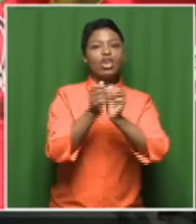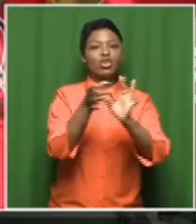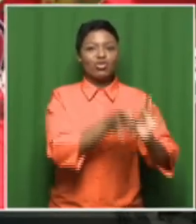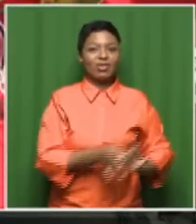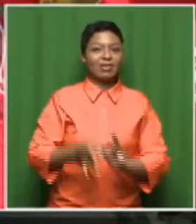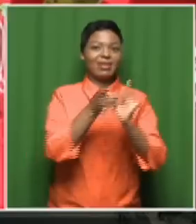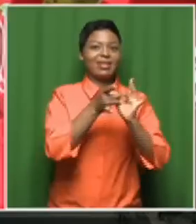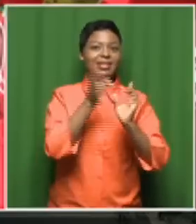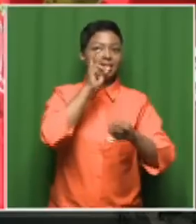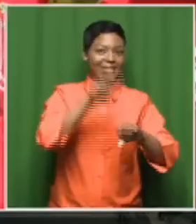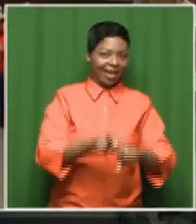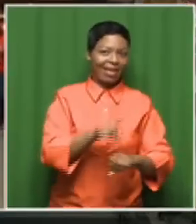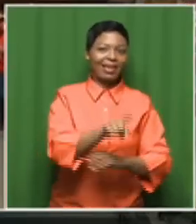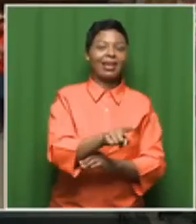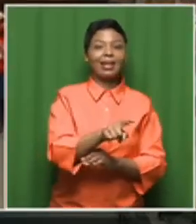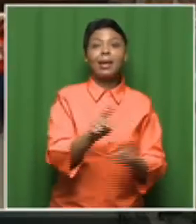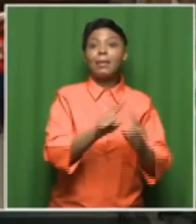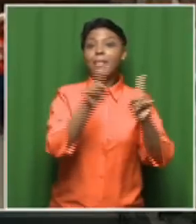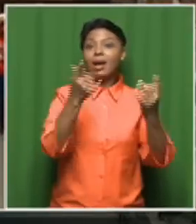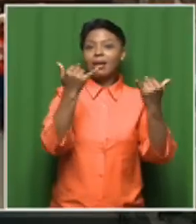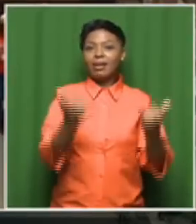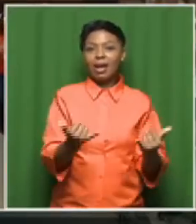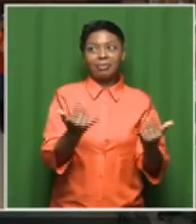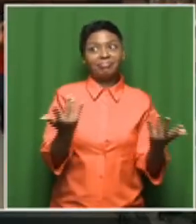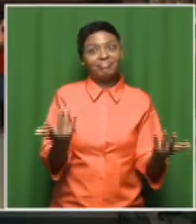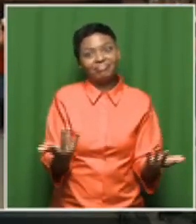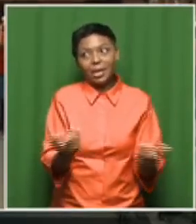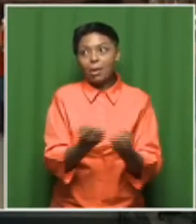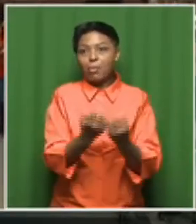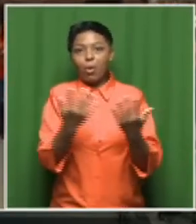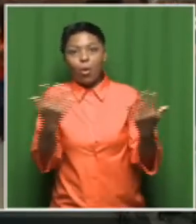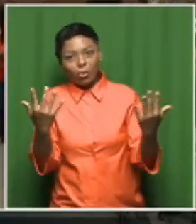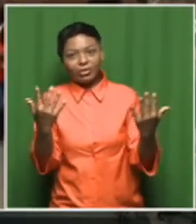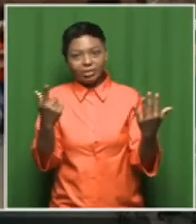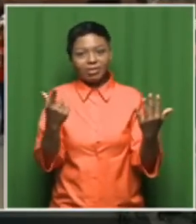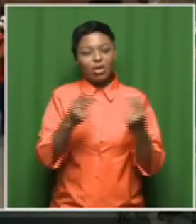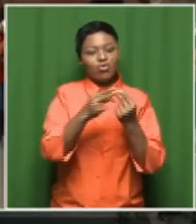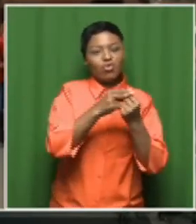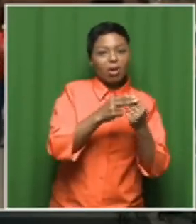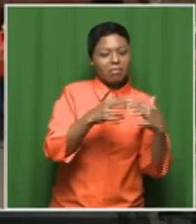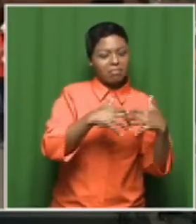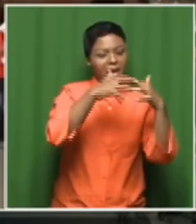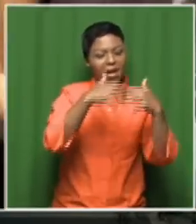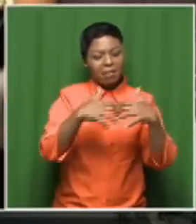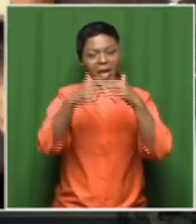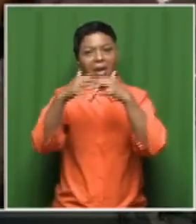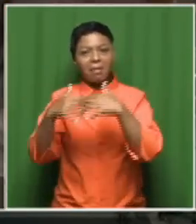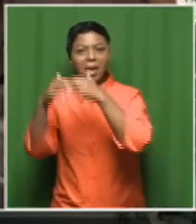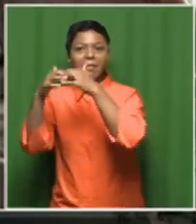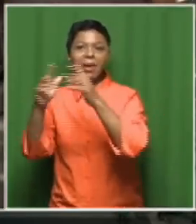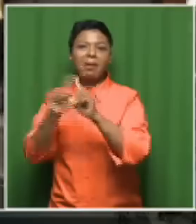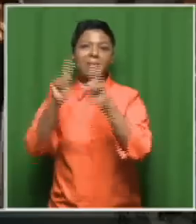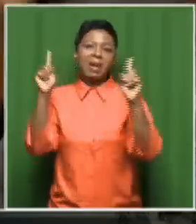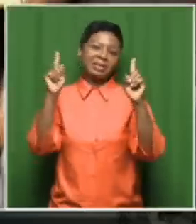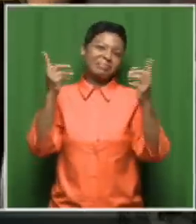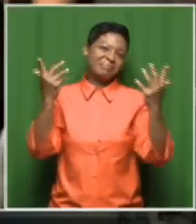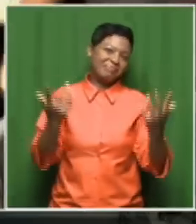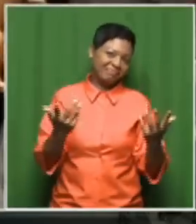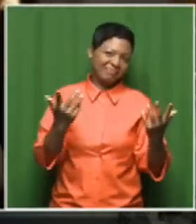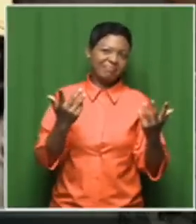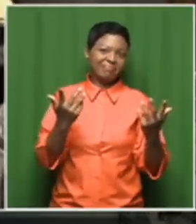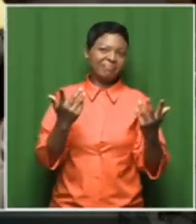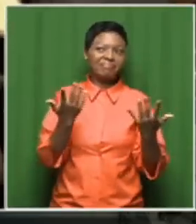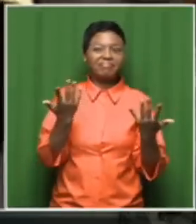that happening again. Unfortunately, the majority of the larger unions have become largely absorbed or